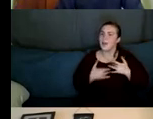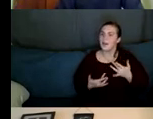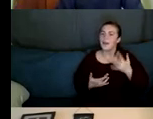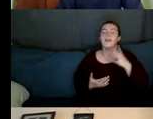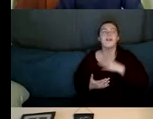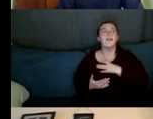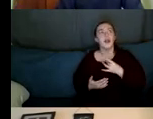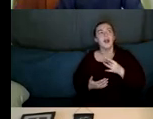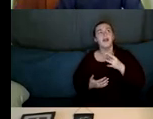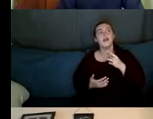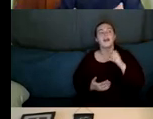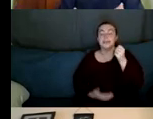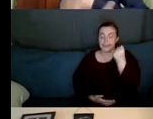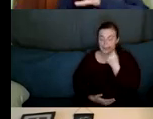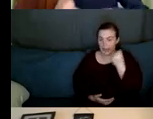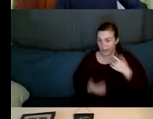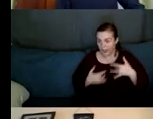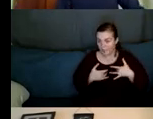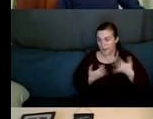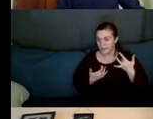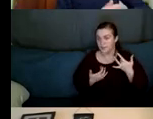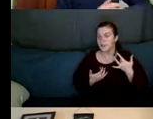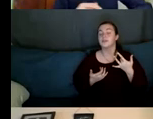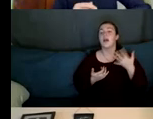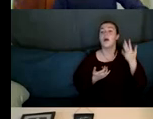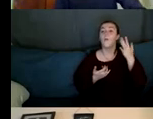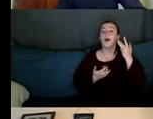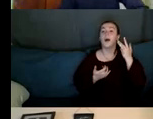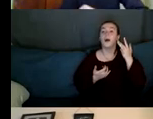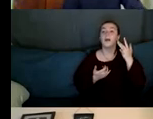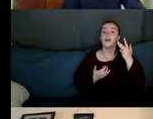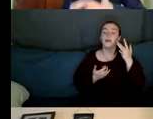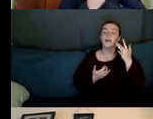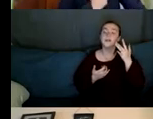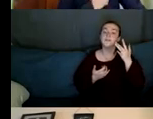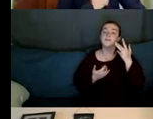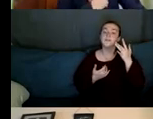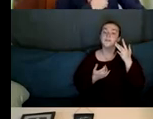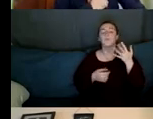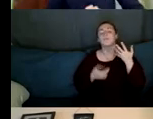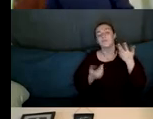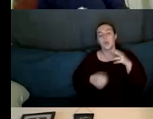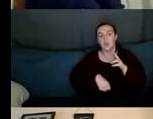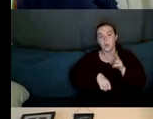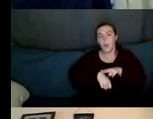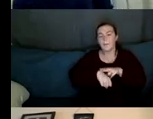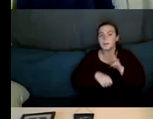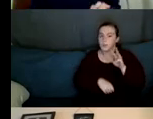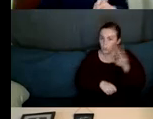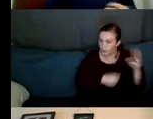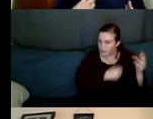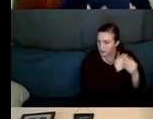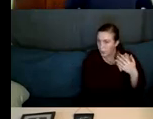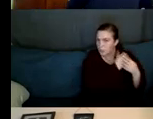And I want people to have that experience. So usually here on the West Coast of North America,